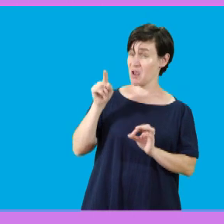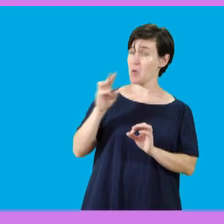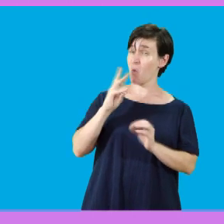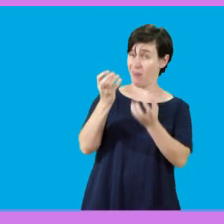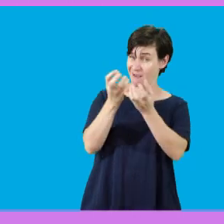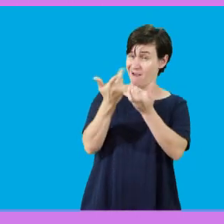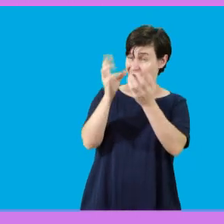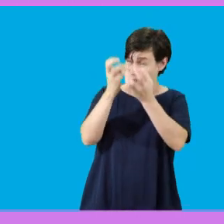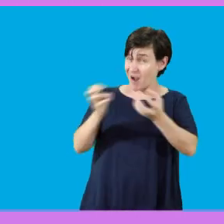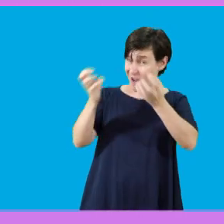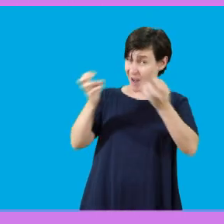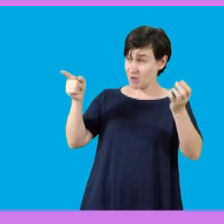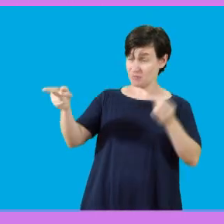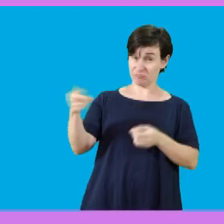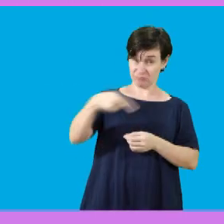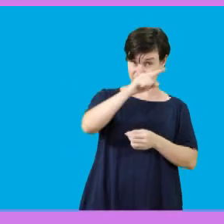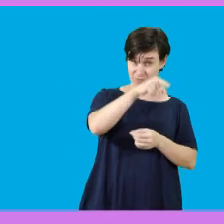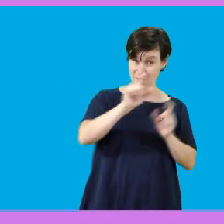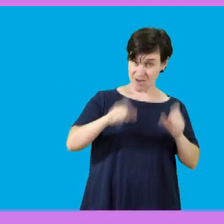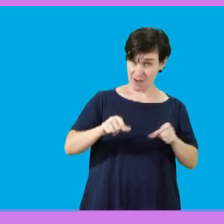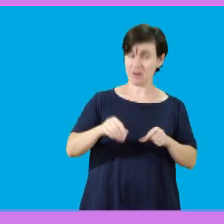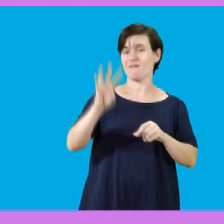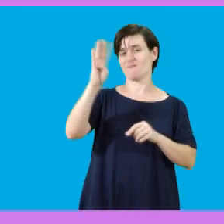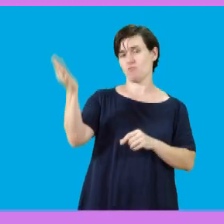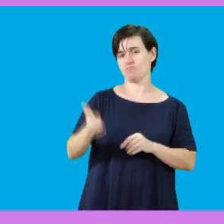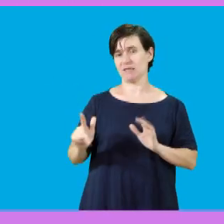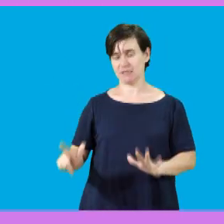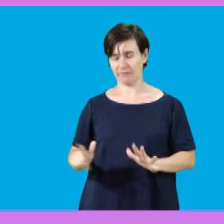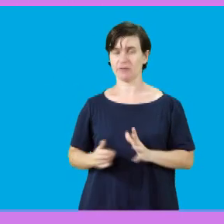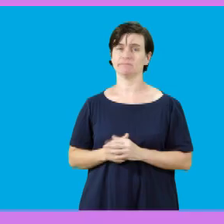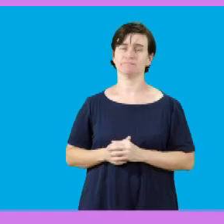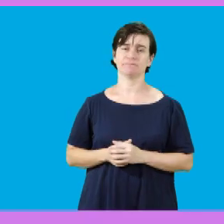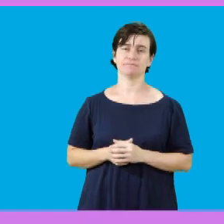day chances that it might be cloudy in the entire 7 days.